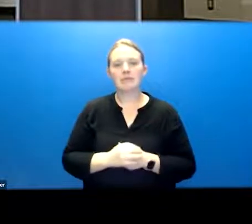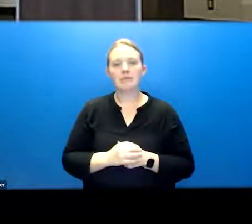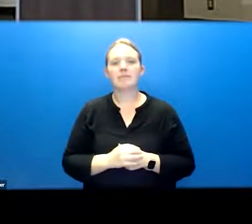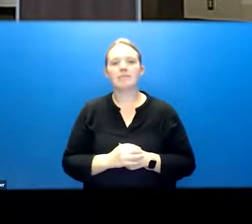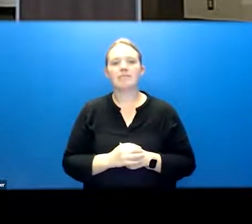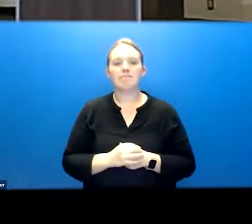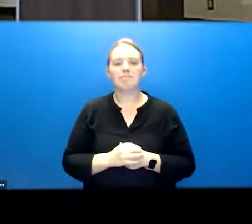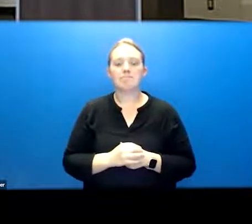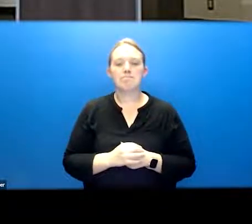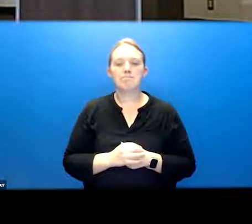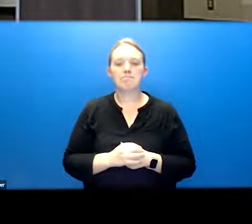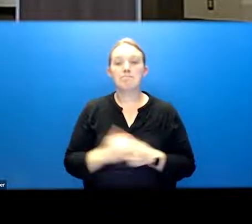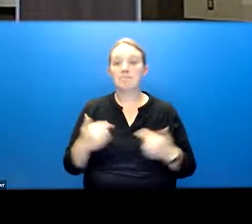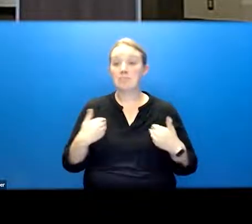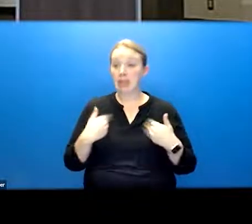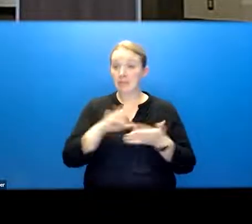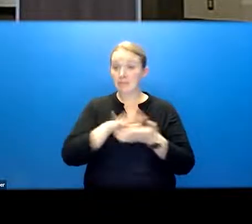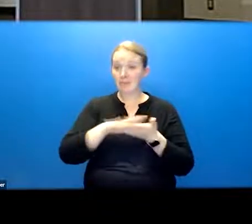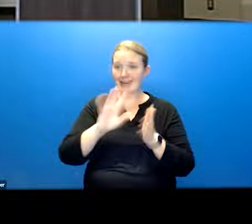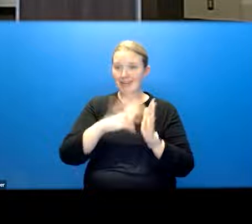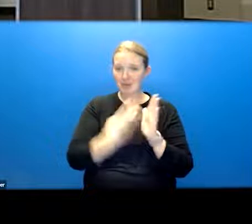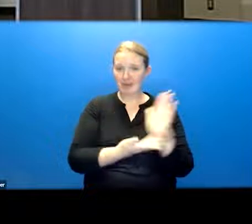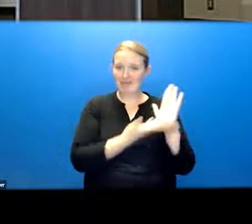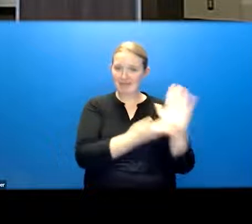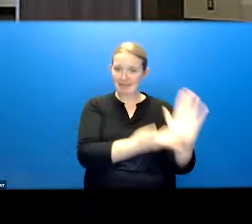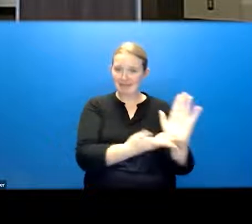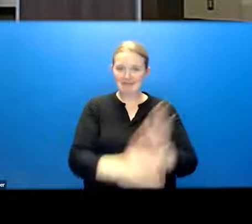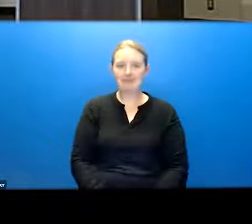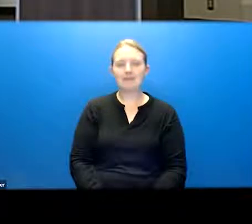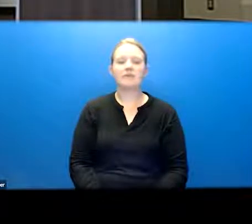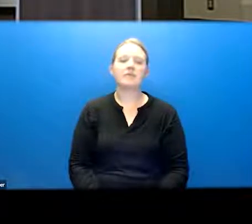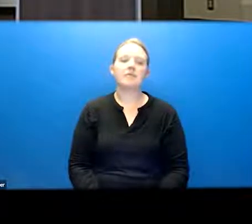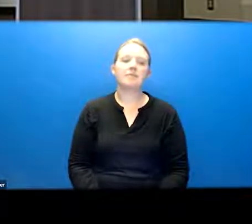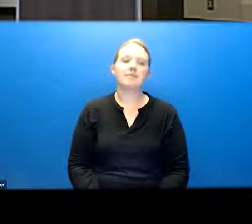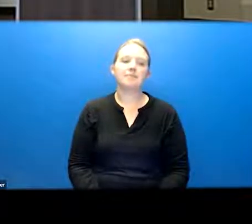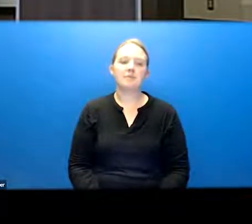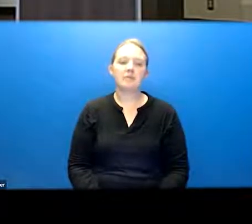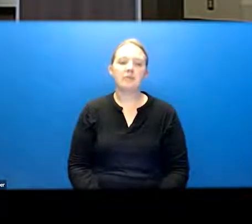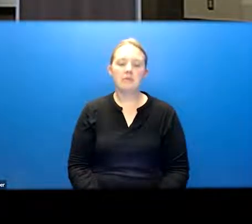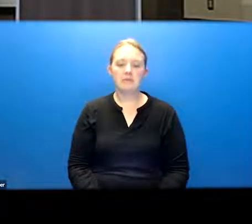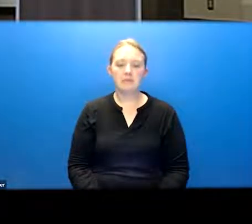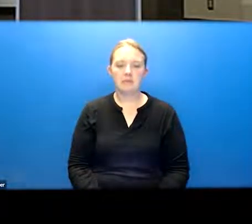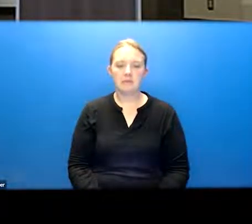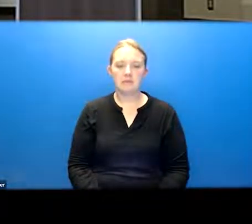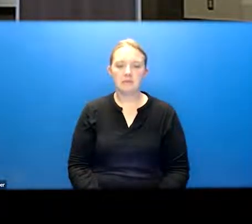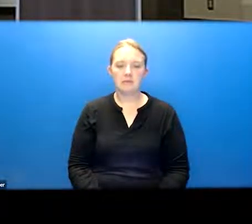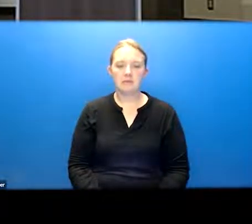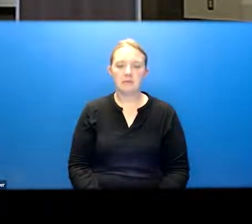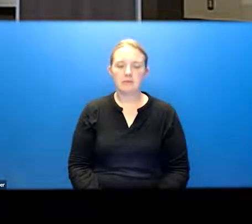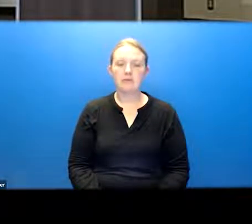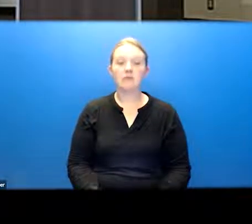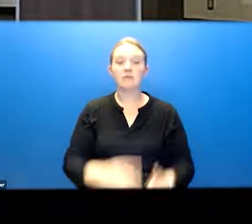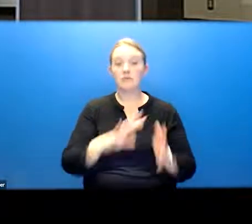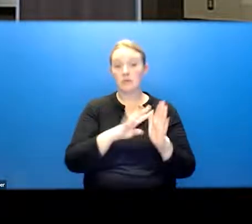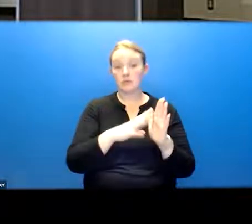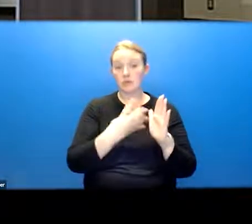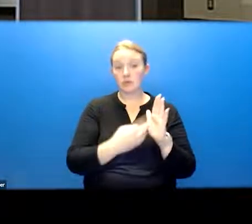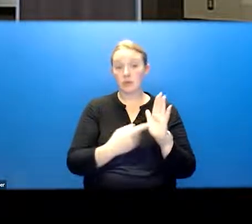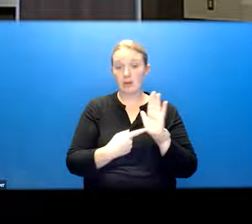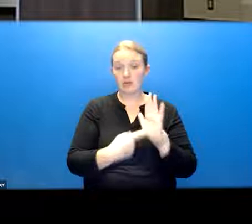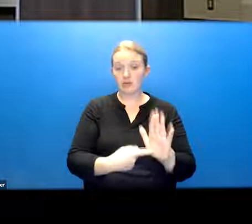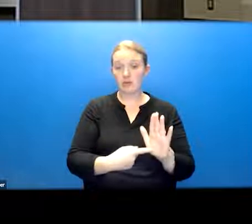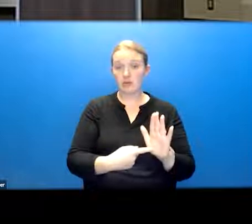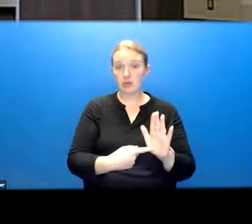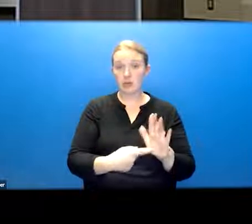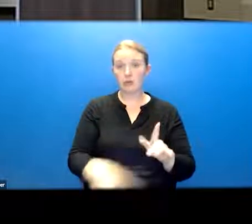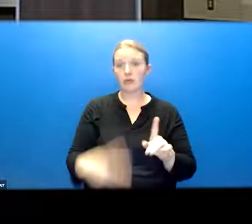So I have a nice graph for you here. And so in this graph, we looked at 24 months across